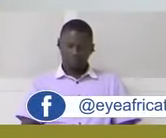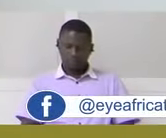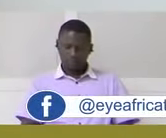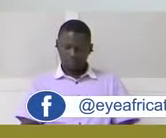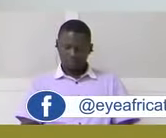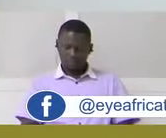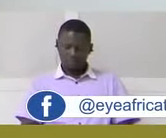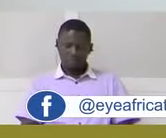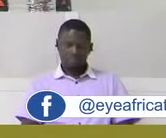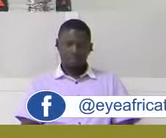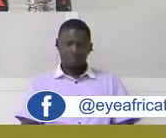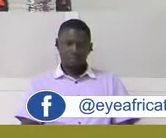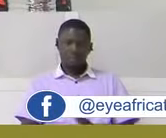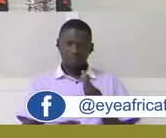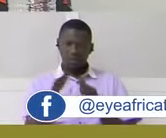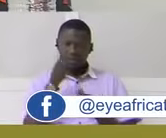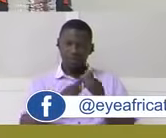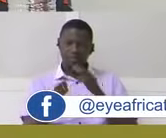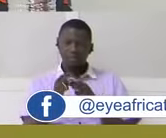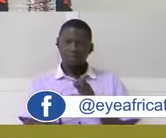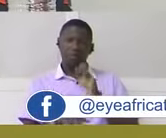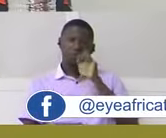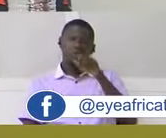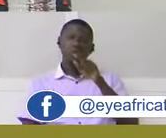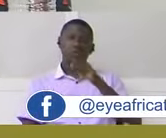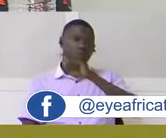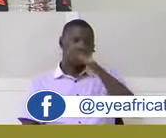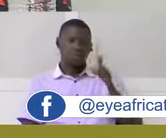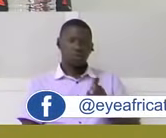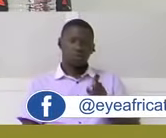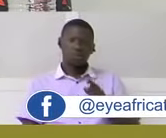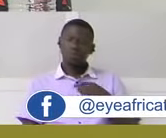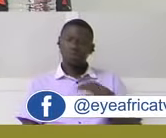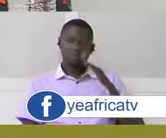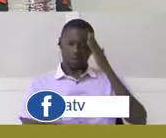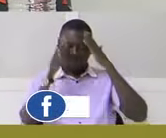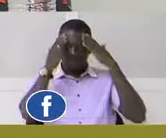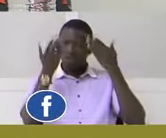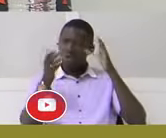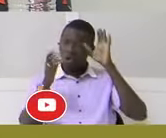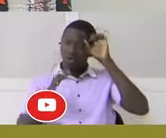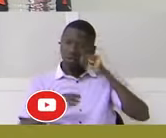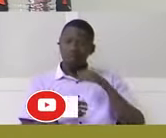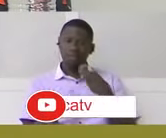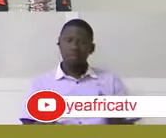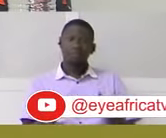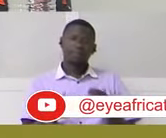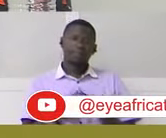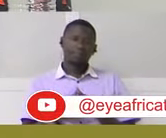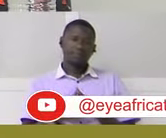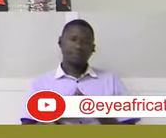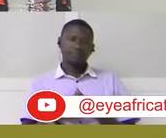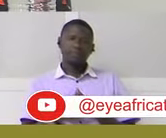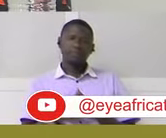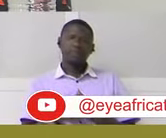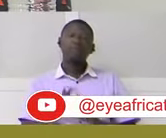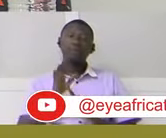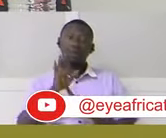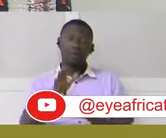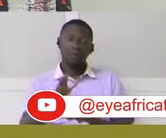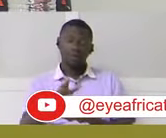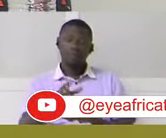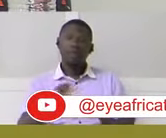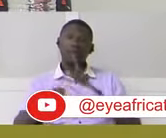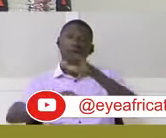Can you come again with the question? I don't understand. Nyini nkaro nyimuru ngamba, ma ilo nyini nkaro nyimfaham. In a case of a civilian driver who was not part of